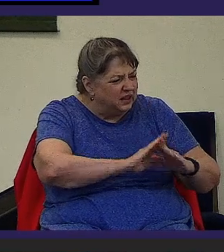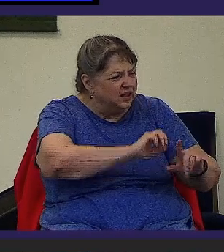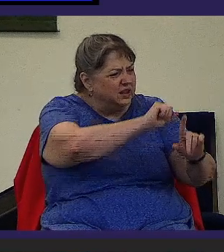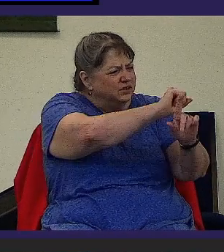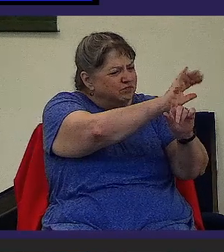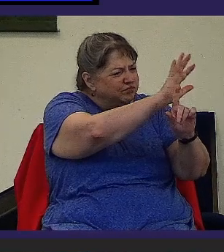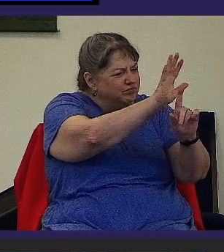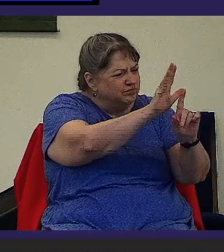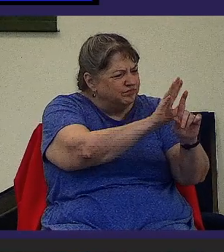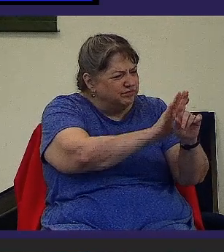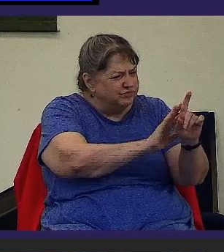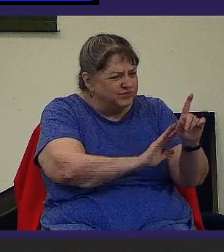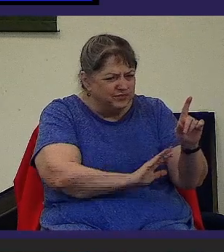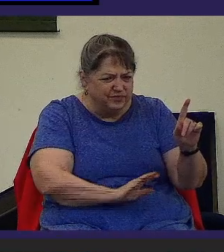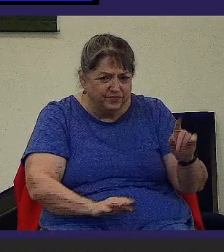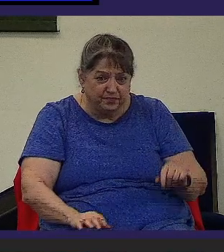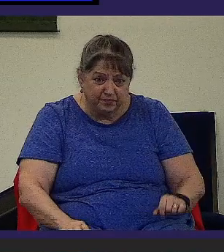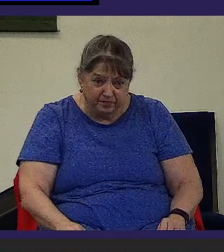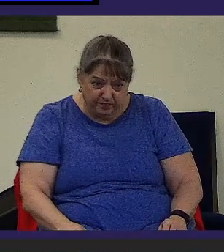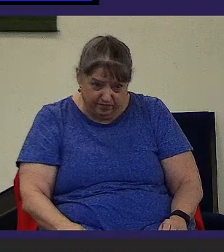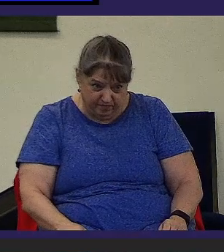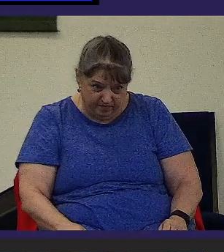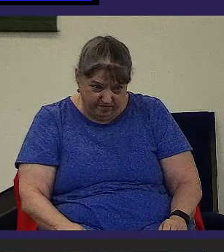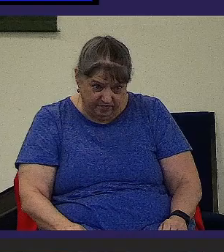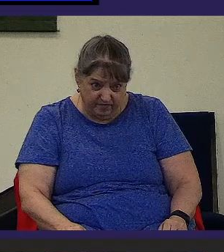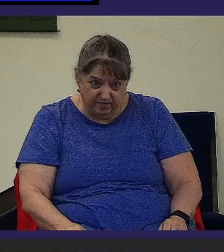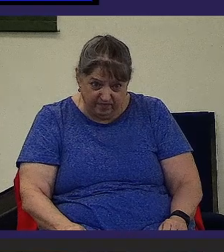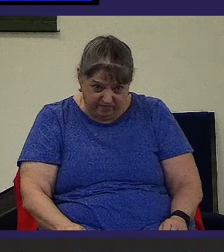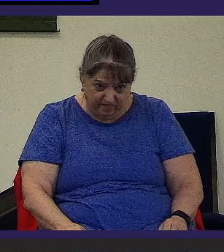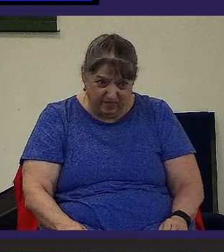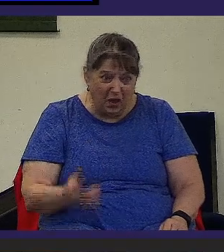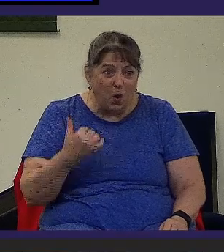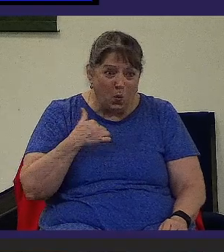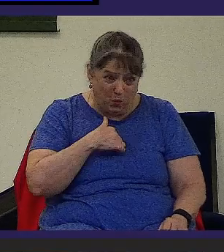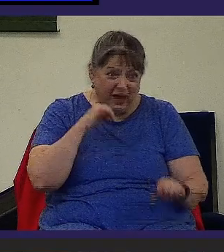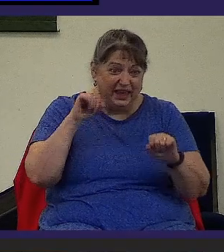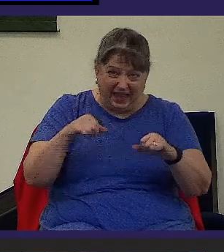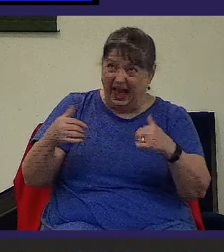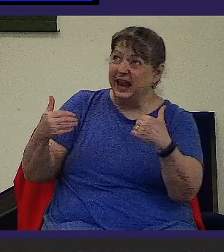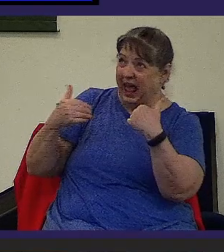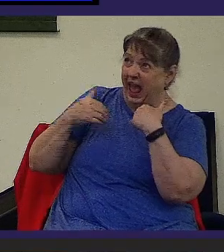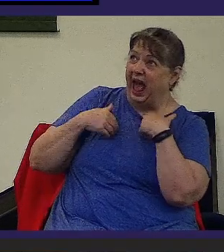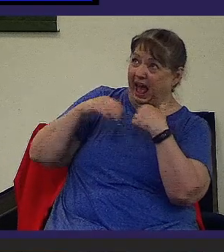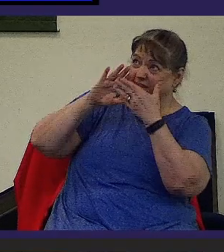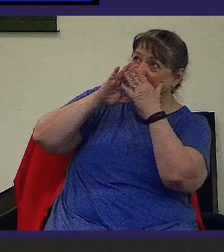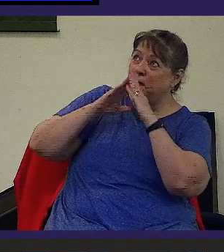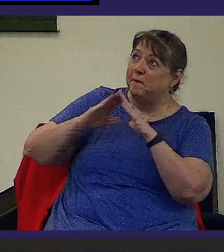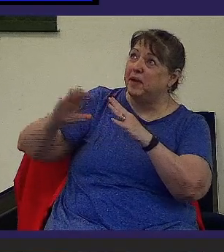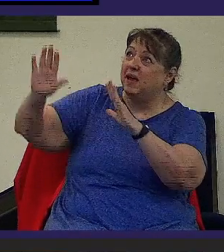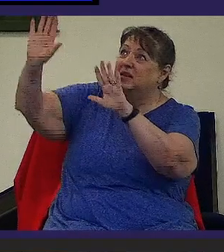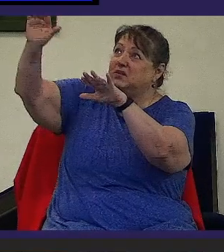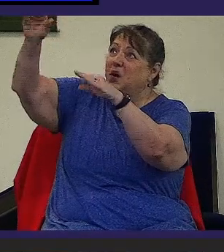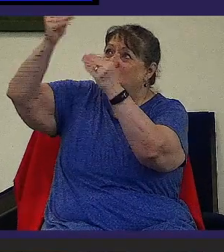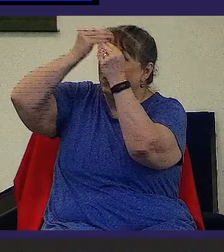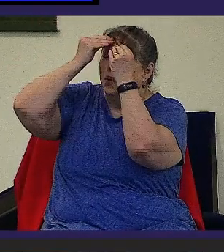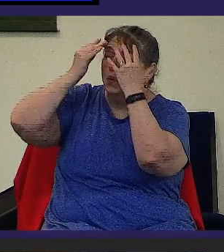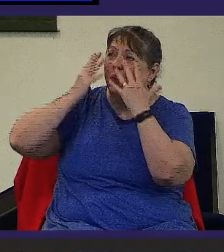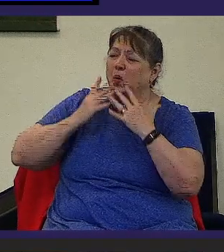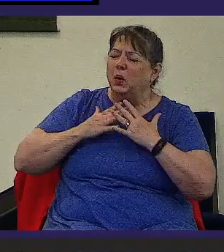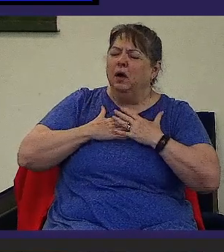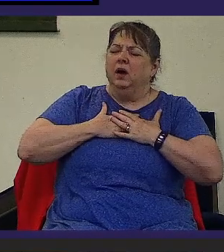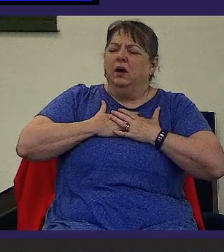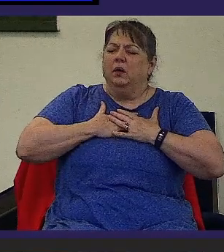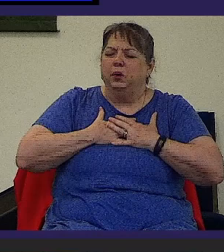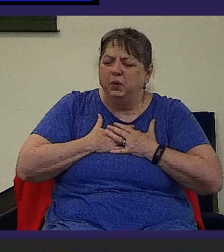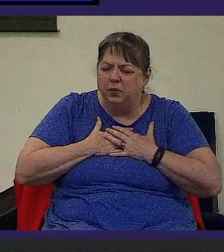work that peace that is available to all of us if we know jesus and even if we don't we can reach out and know him that